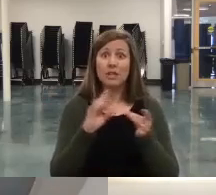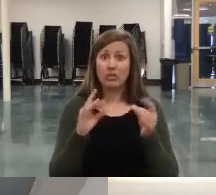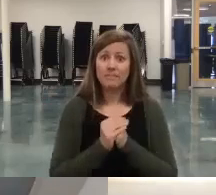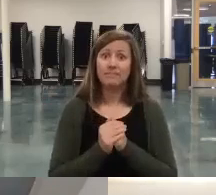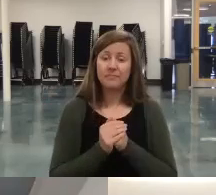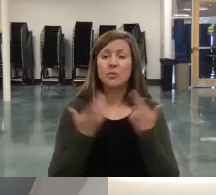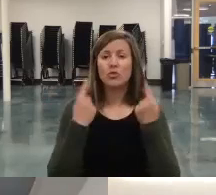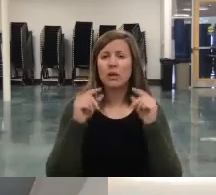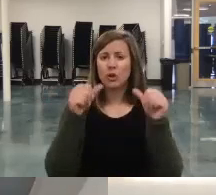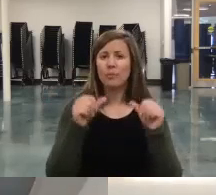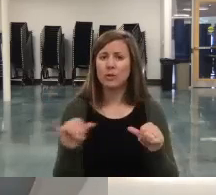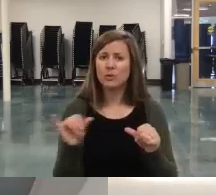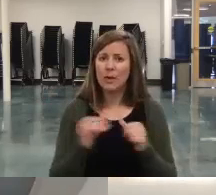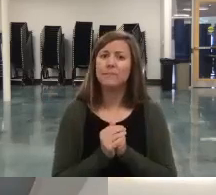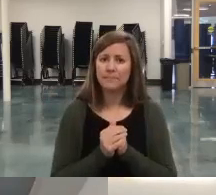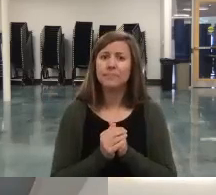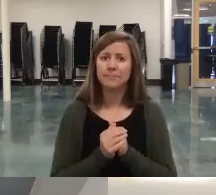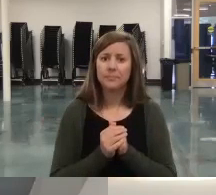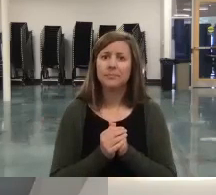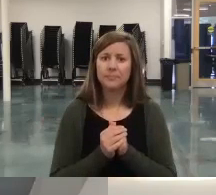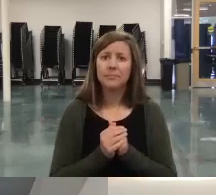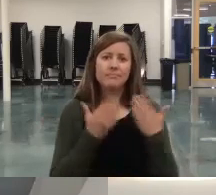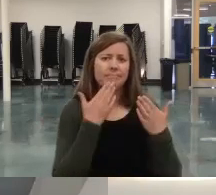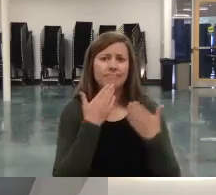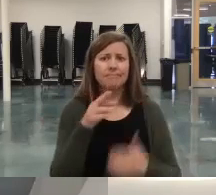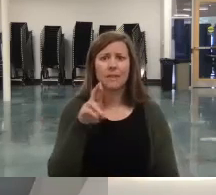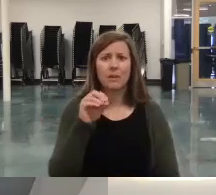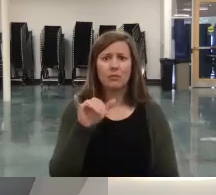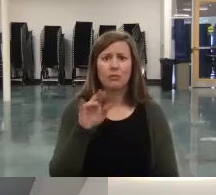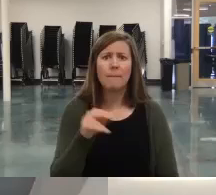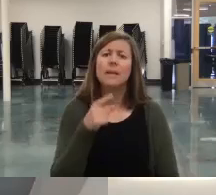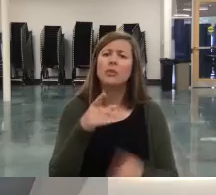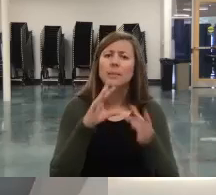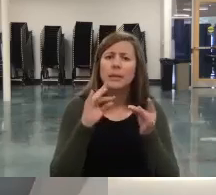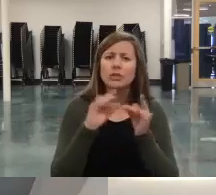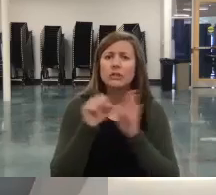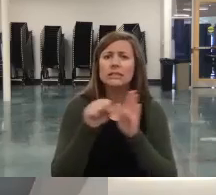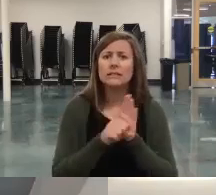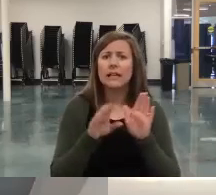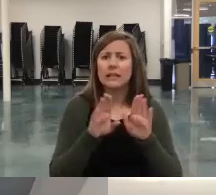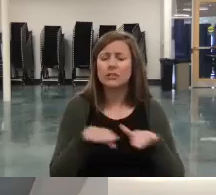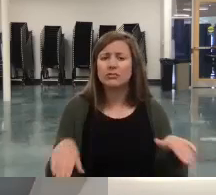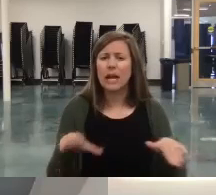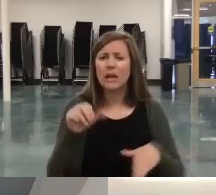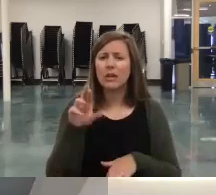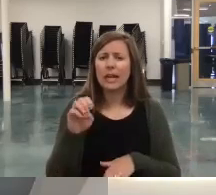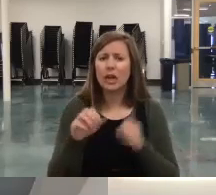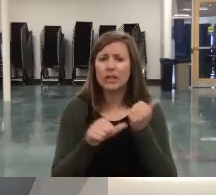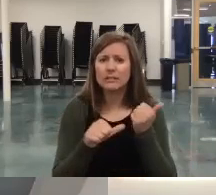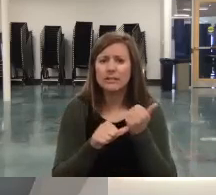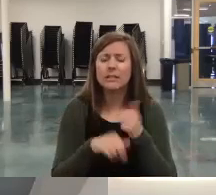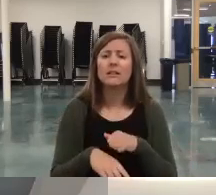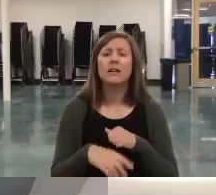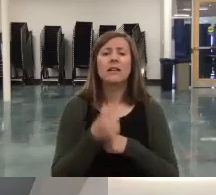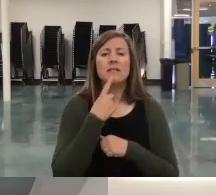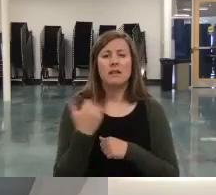to get that posted as well. Robin, thank you so much. You mentioned the state child care assistance, and I mentioned earlier we tried to have a